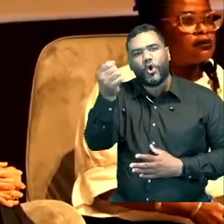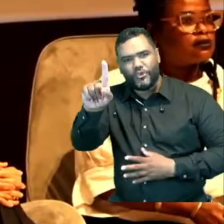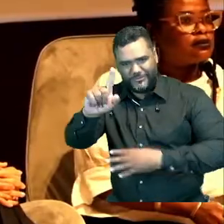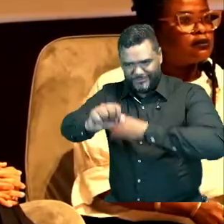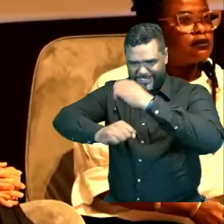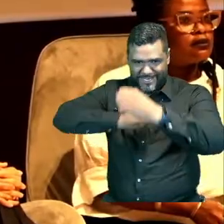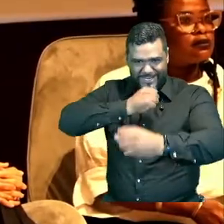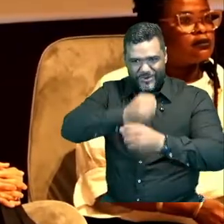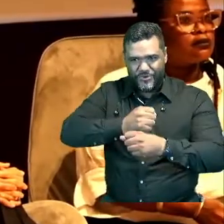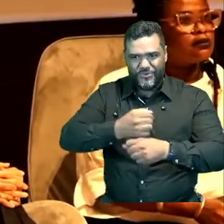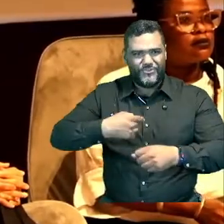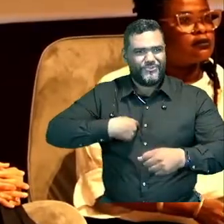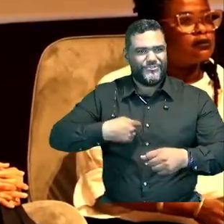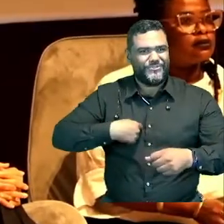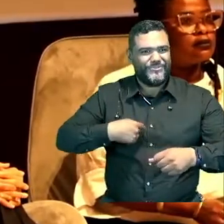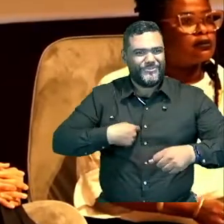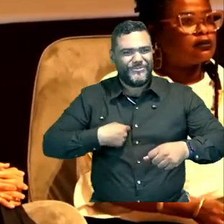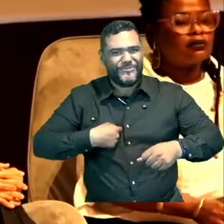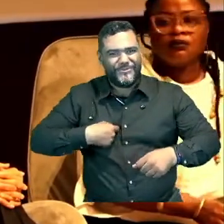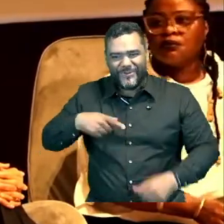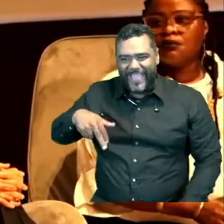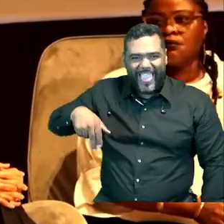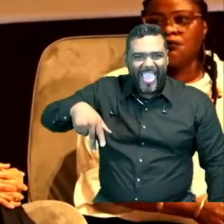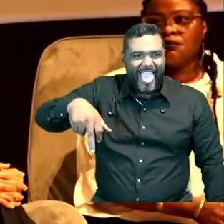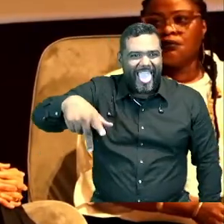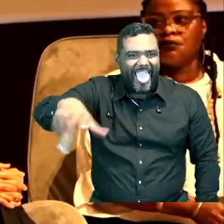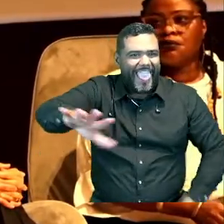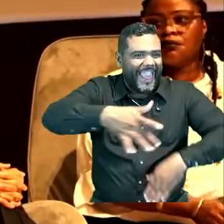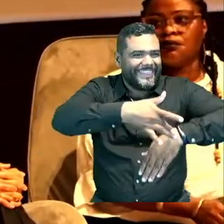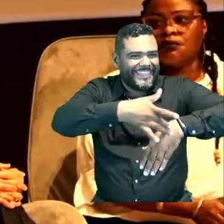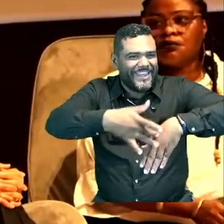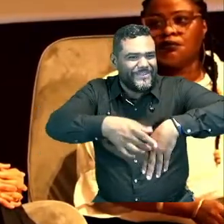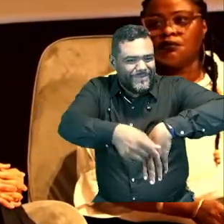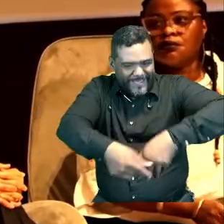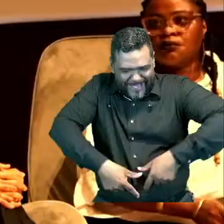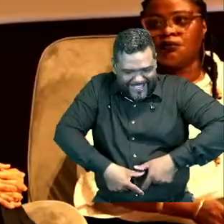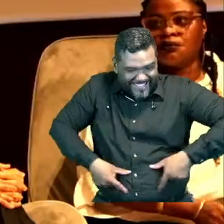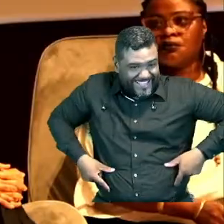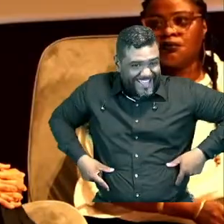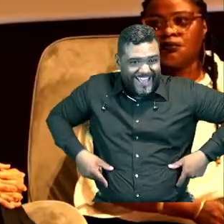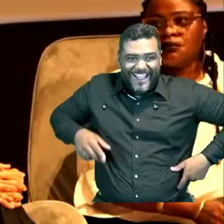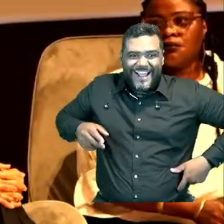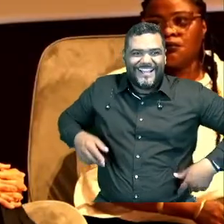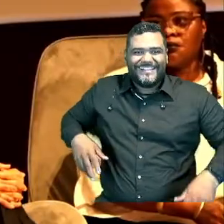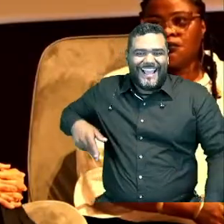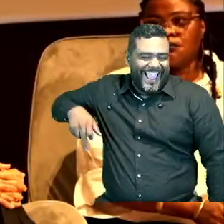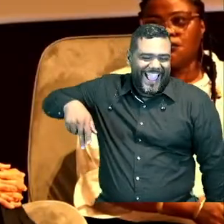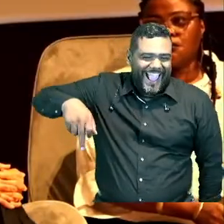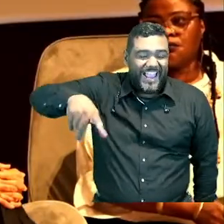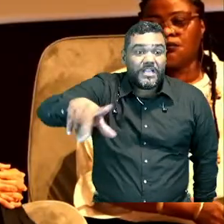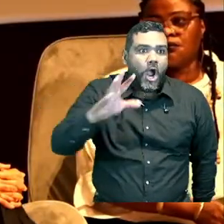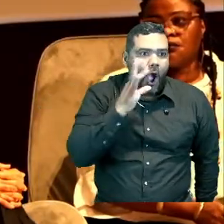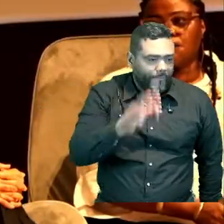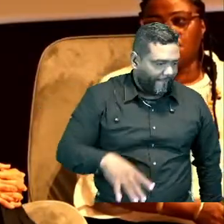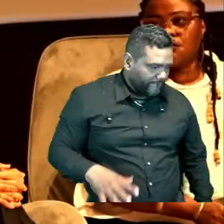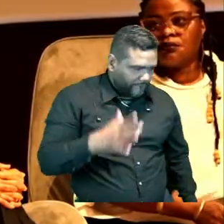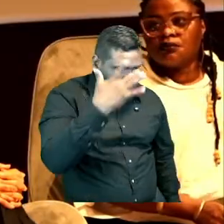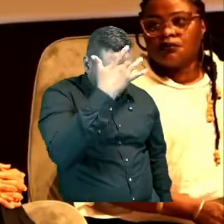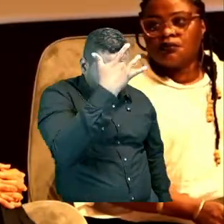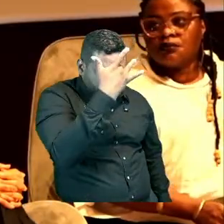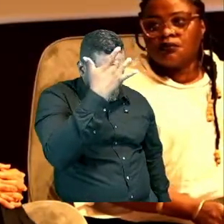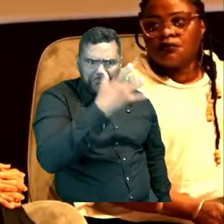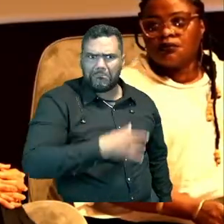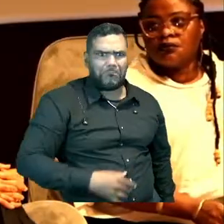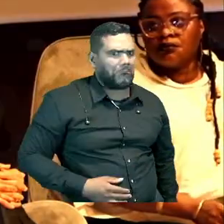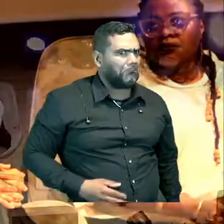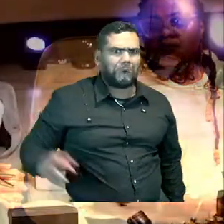that when I was 10 or 11 years old, I was still swimming in the river in my underwear, and no man